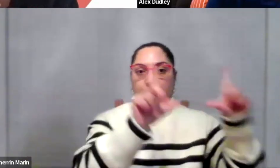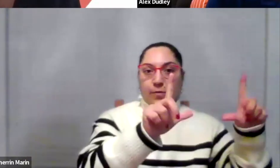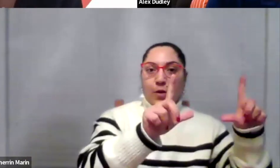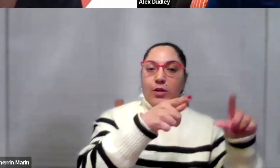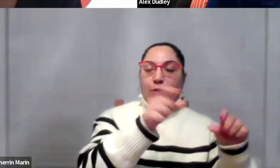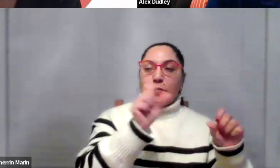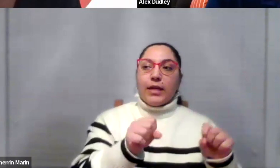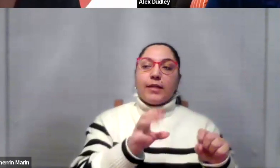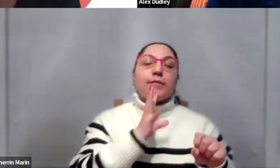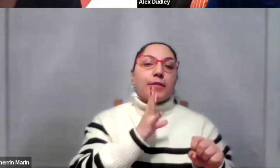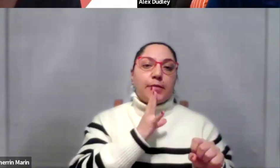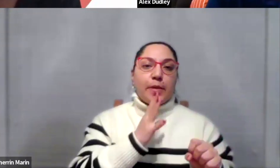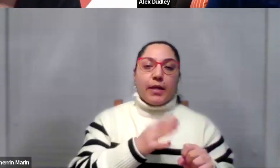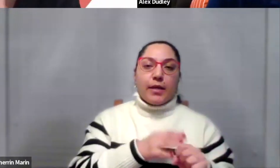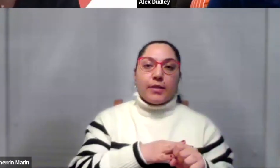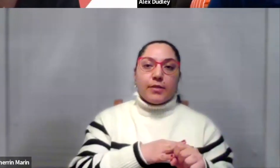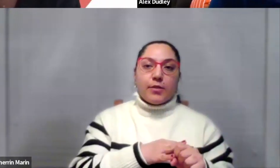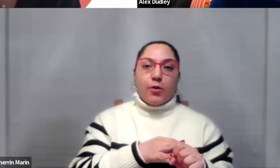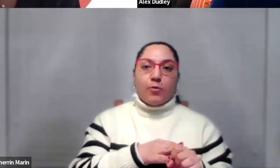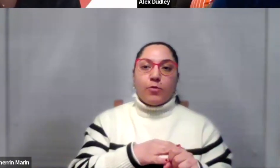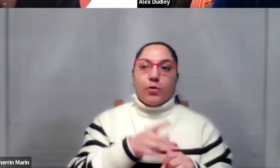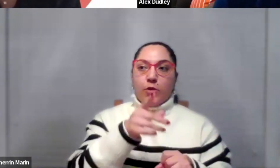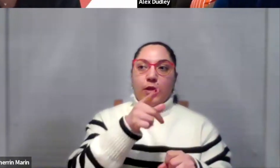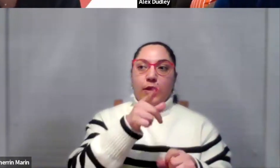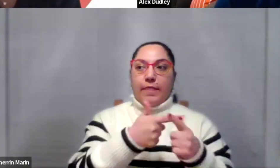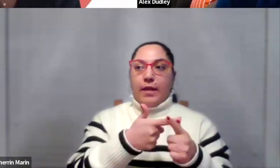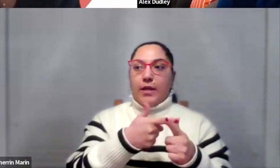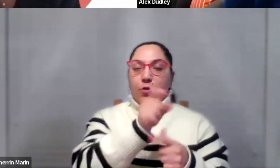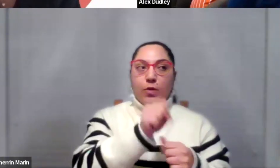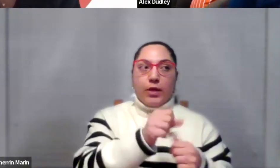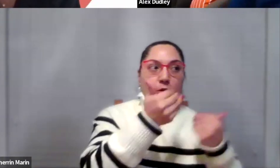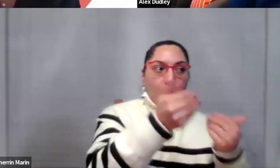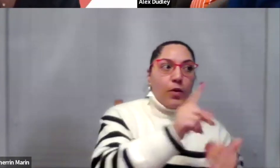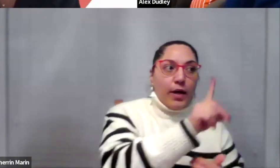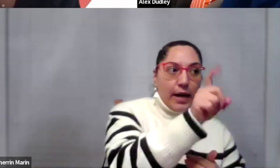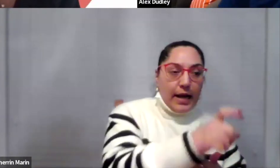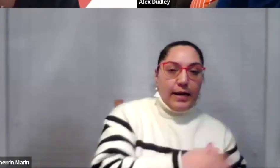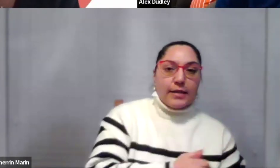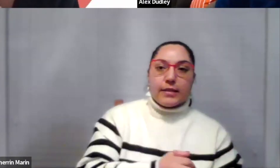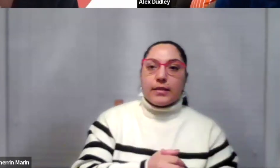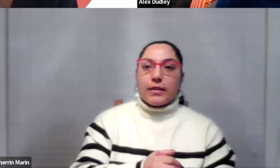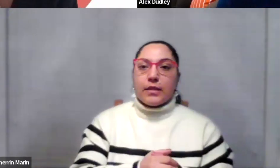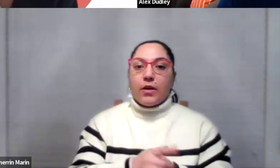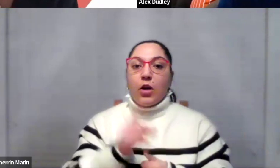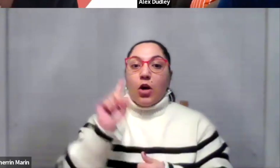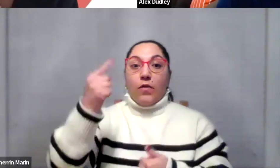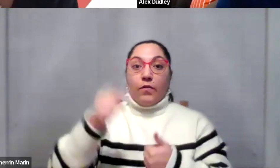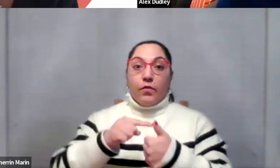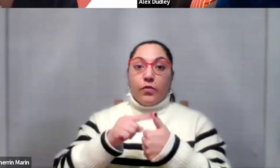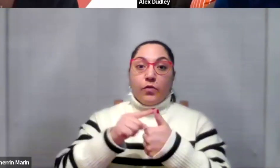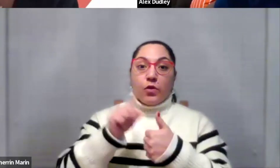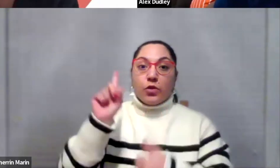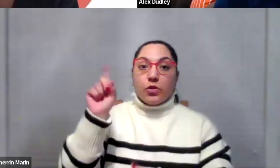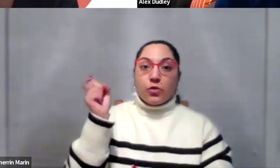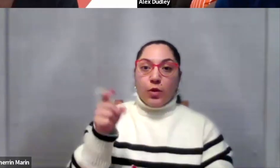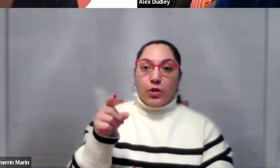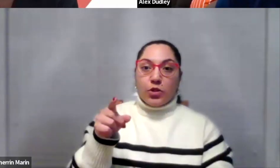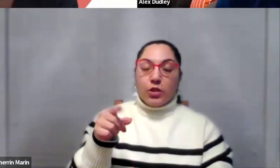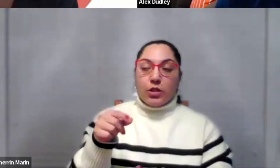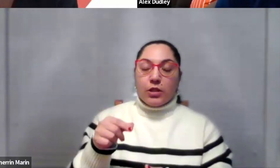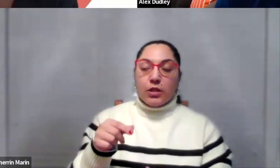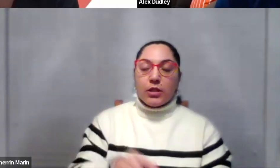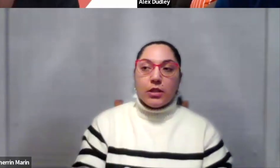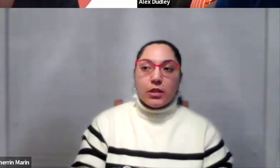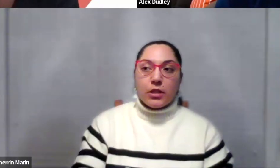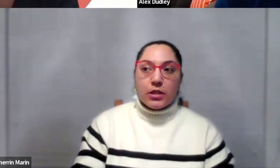the ability to speak so you can ask a question. Okay, so the one question we have, or the first question